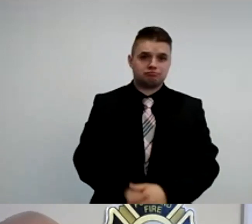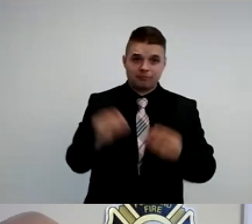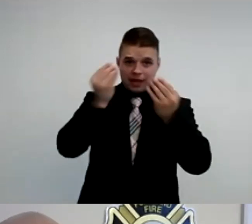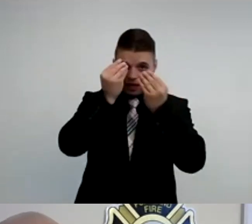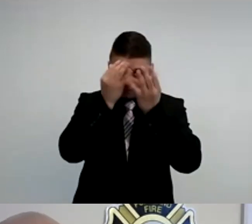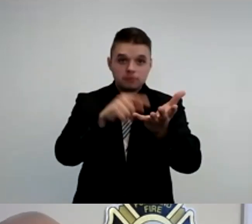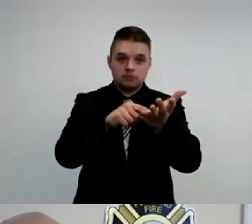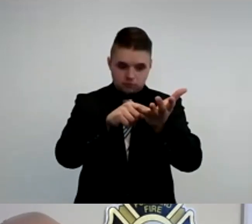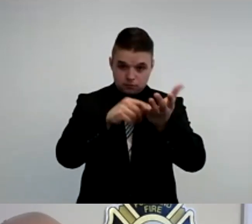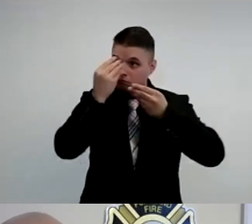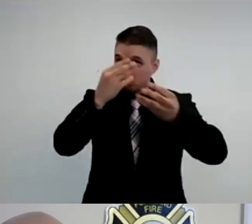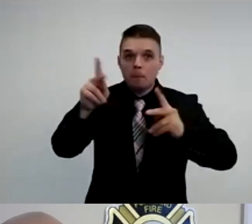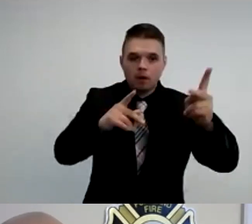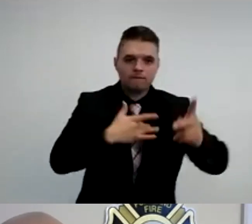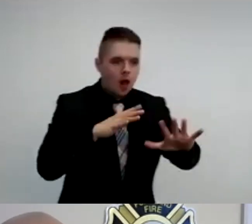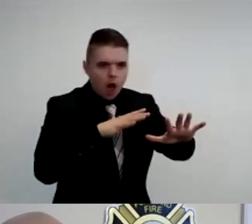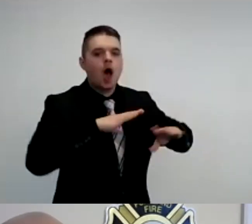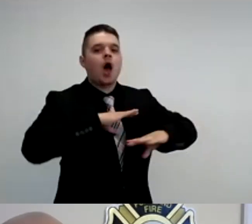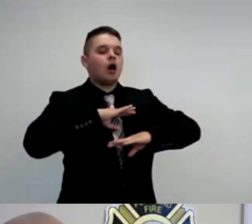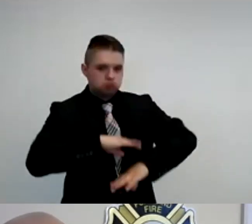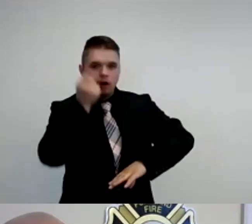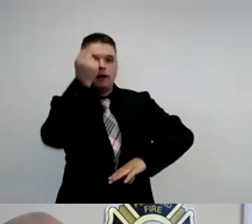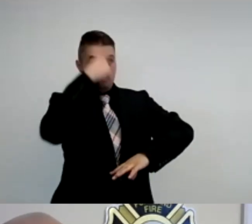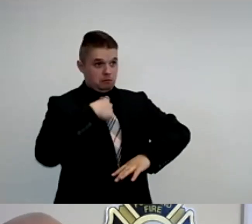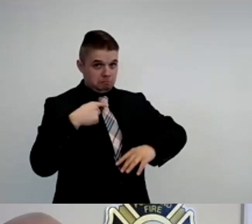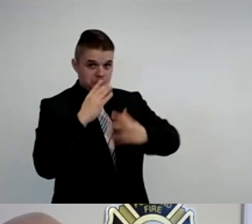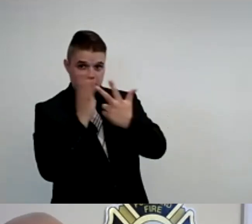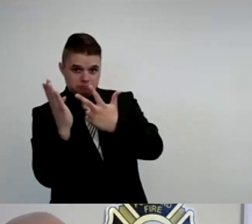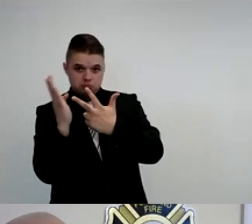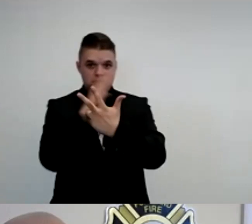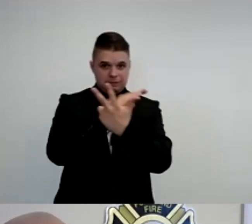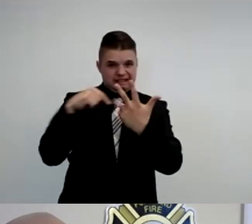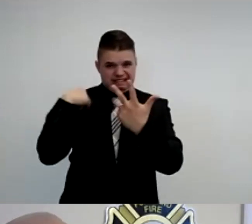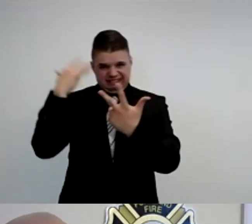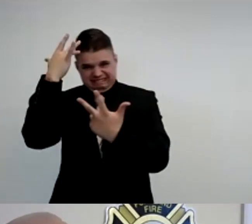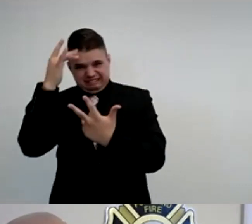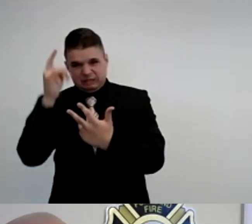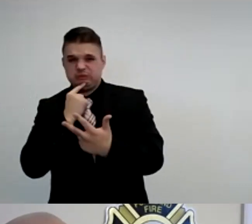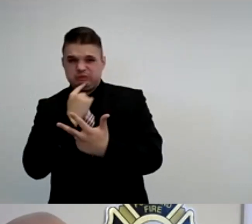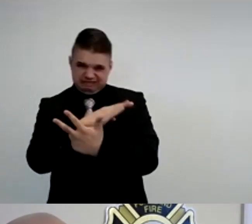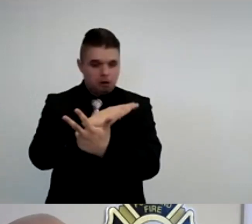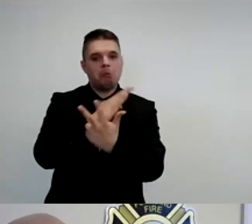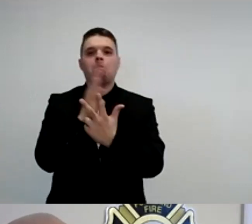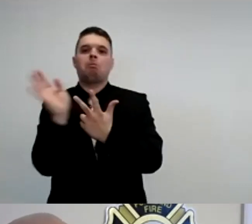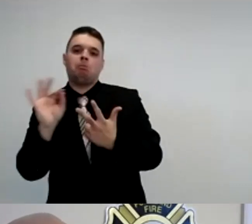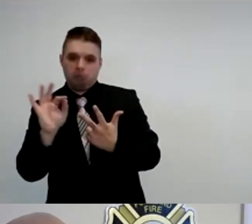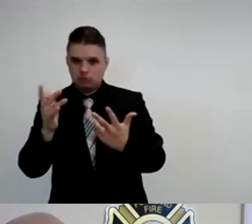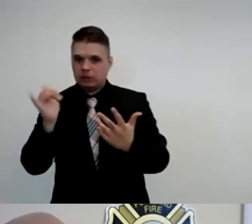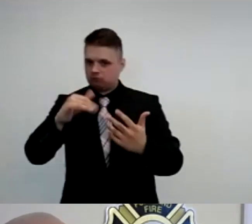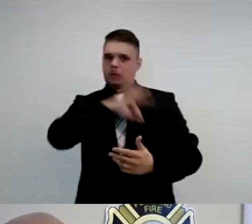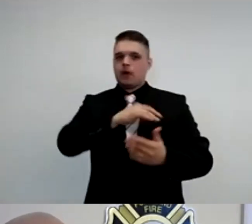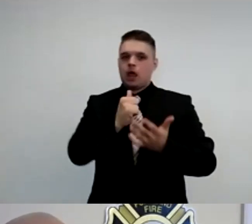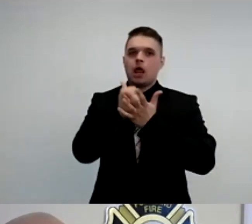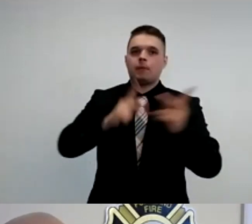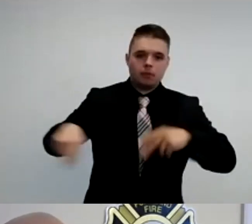to hide any of this stuff. So we're certainly hoping to get that stuff out in a very usable and readable form as soon as possible. It just may take